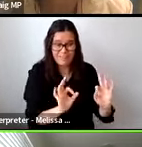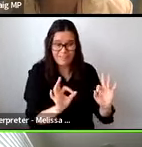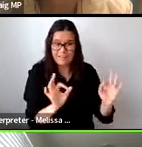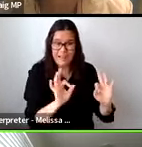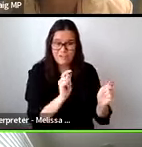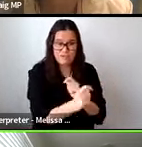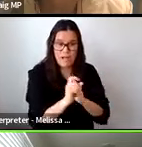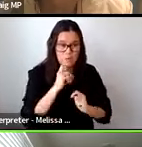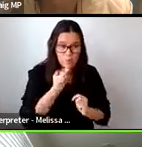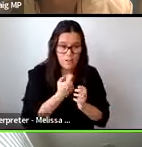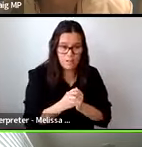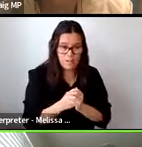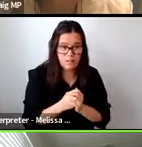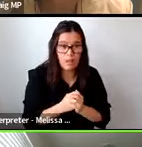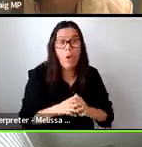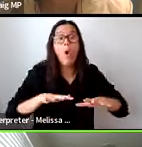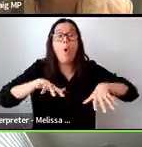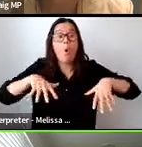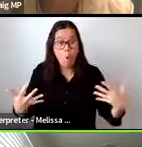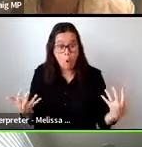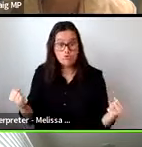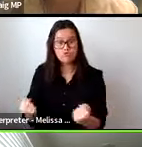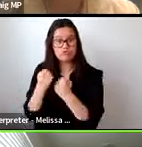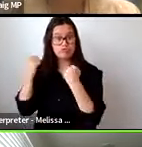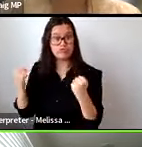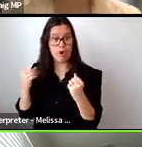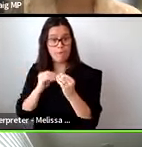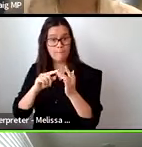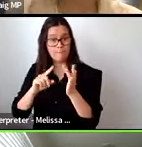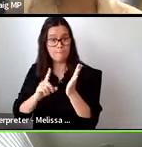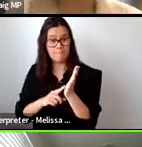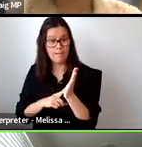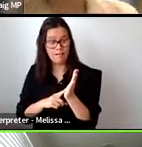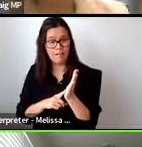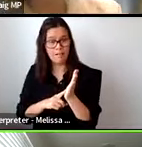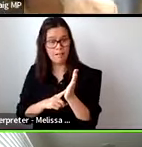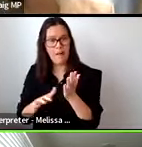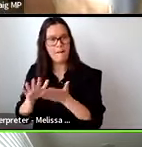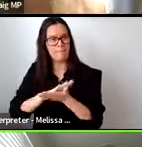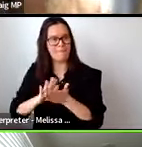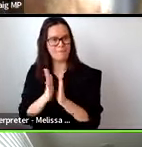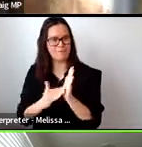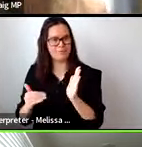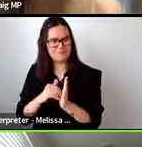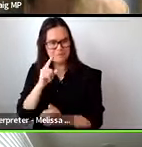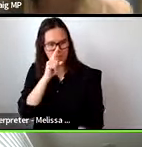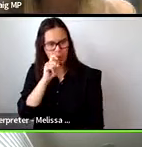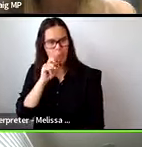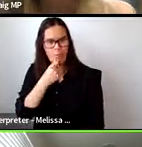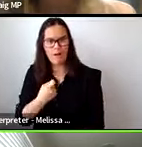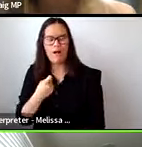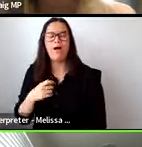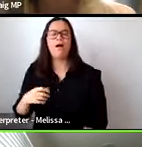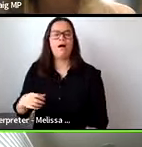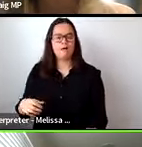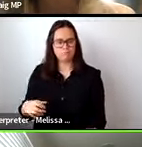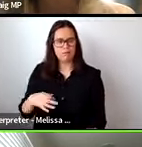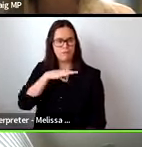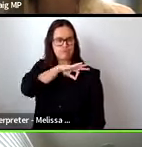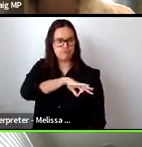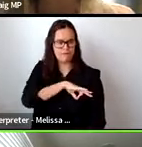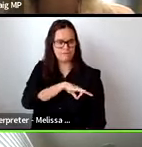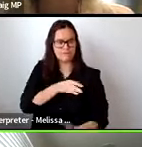to New Zealanders, indeed make accessibility a moneymaker for New Zealand by passing the